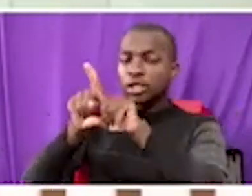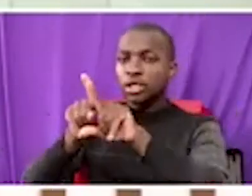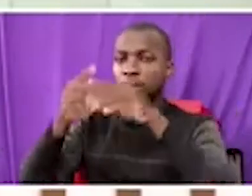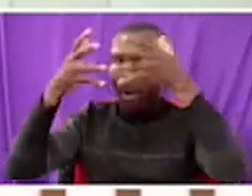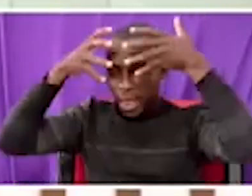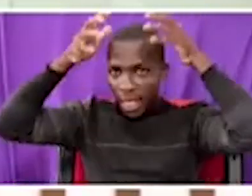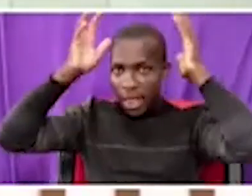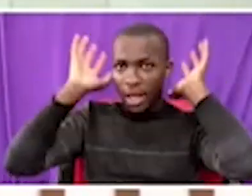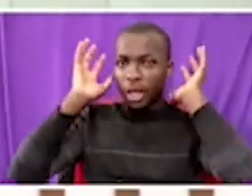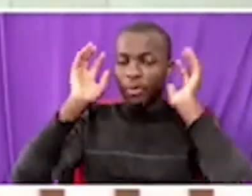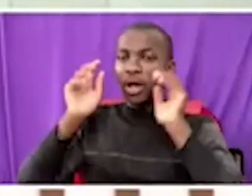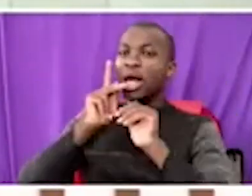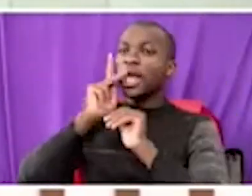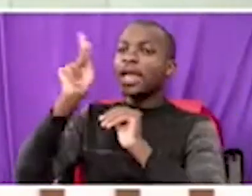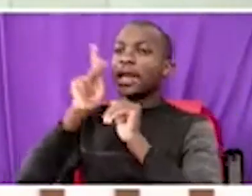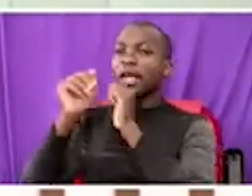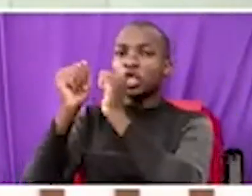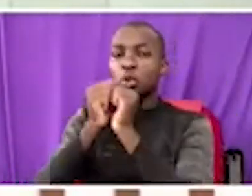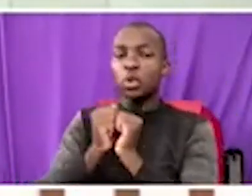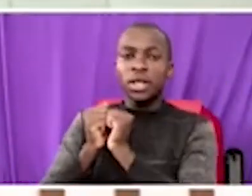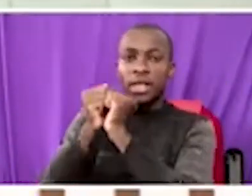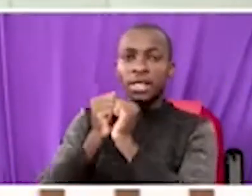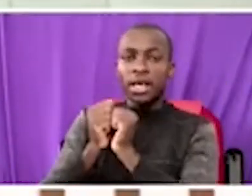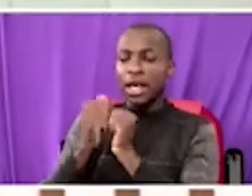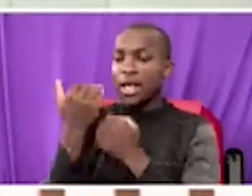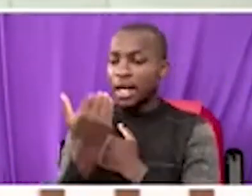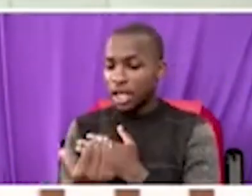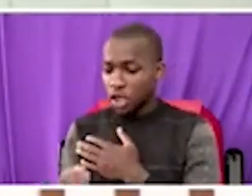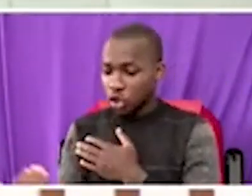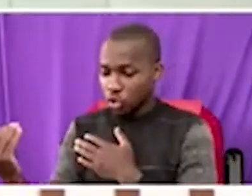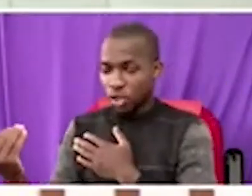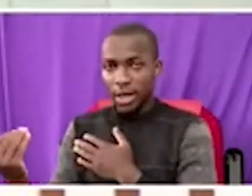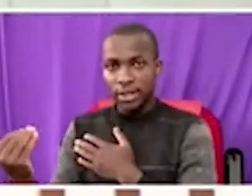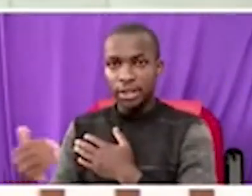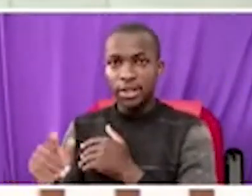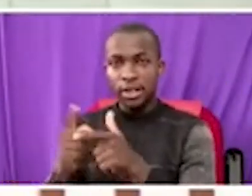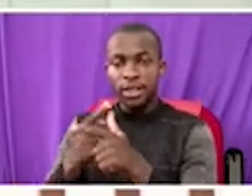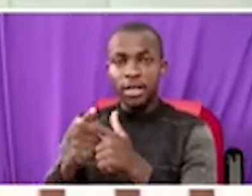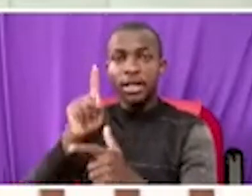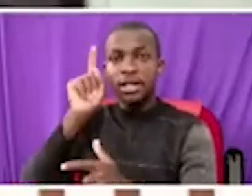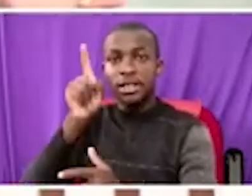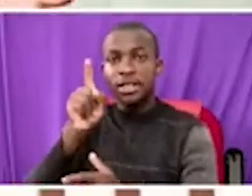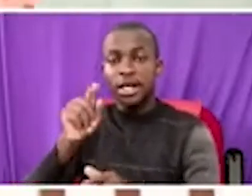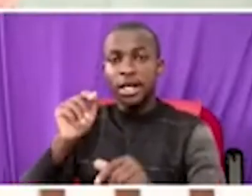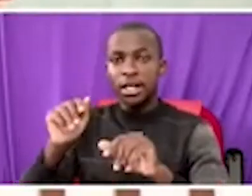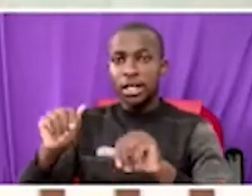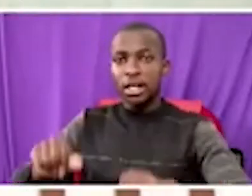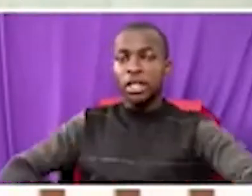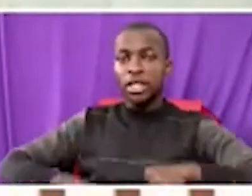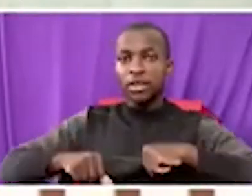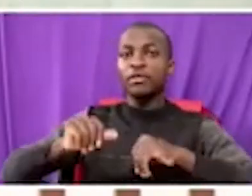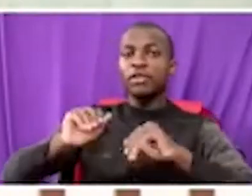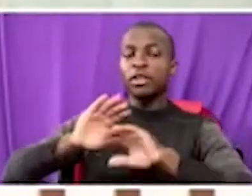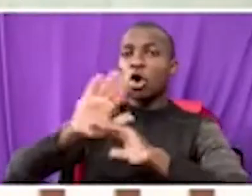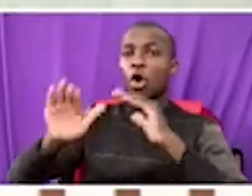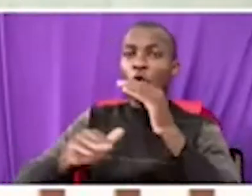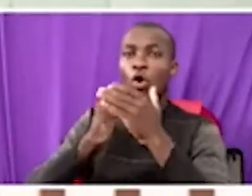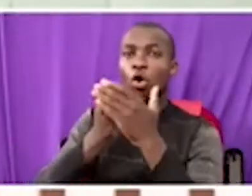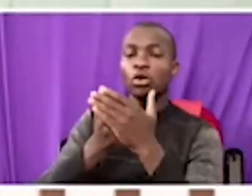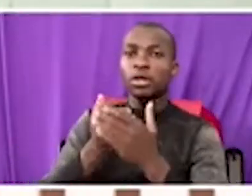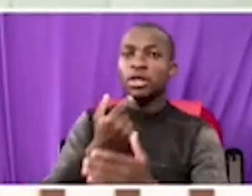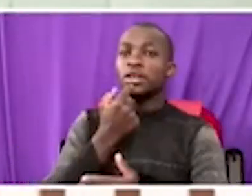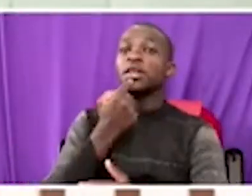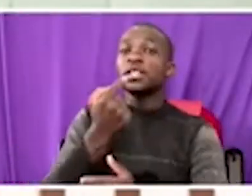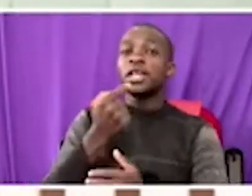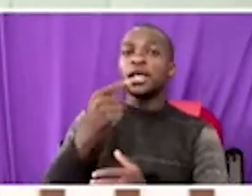yearling together. And a little child shall lead them all. You talk of Gen Z leading